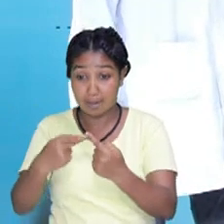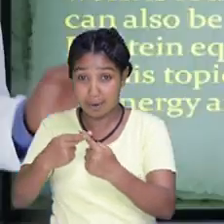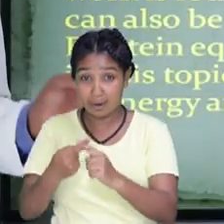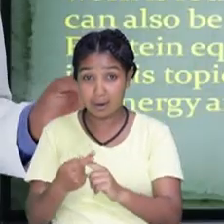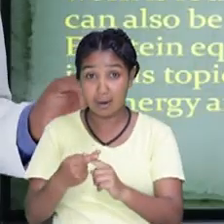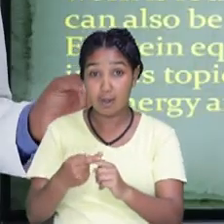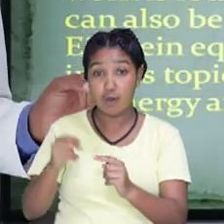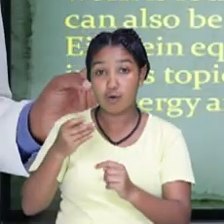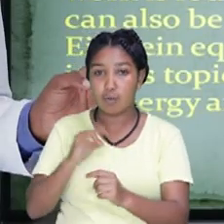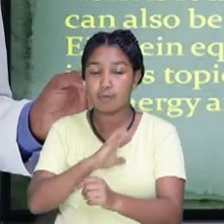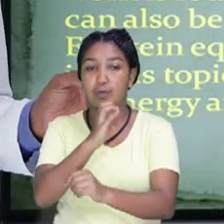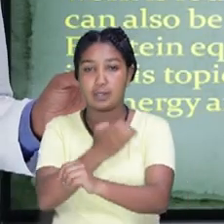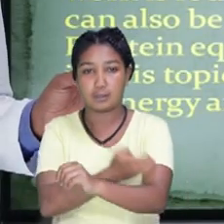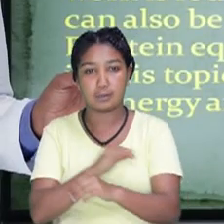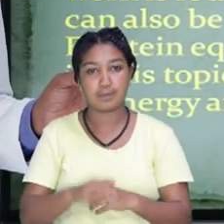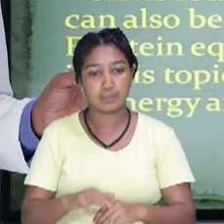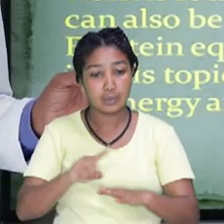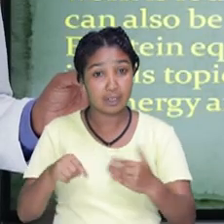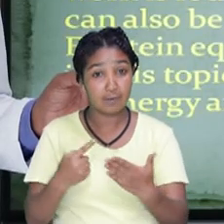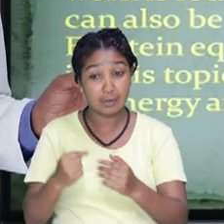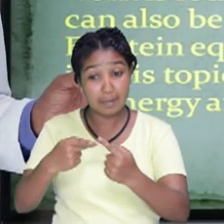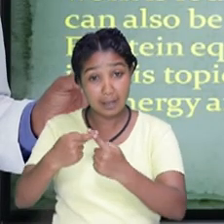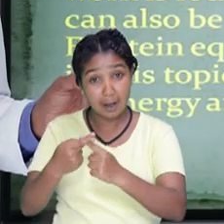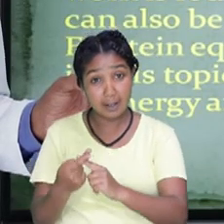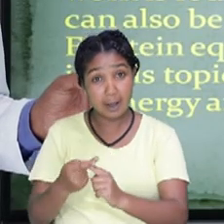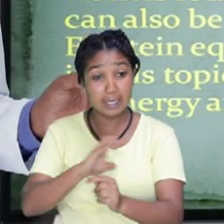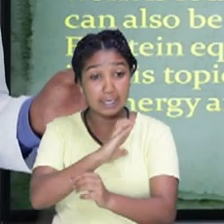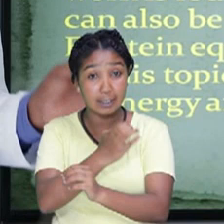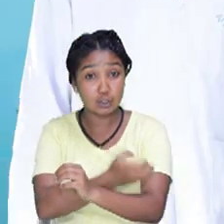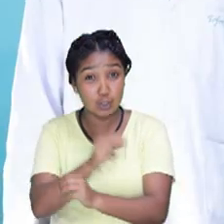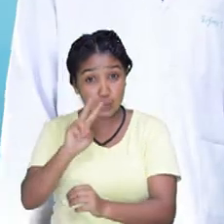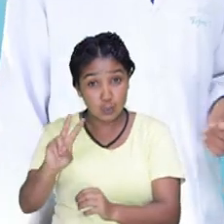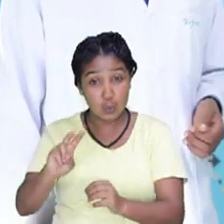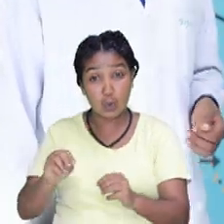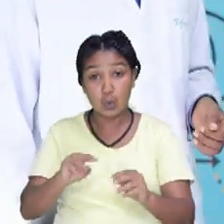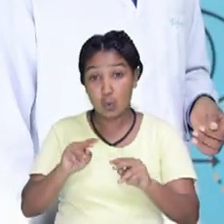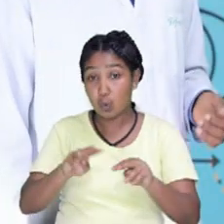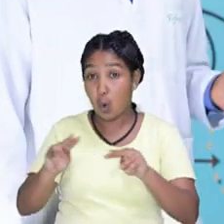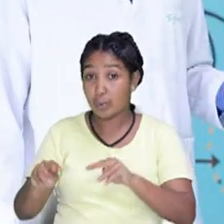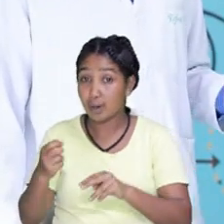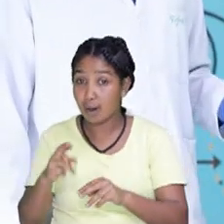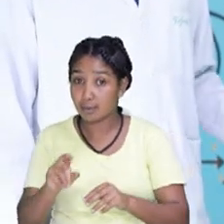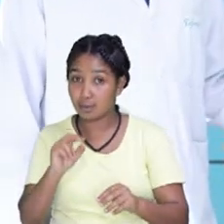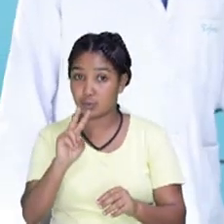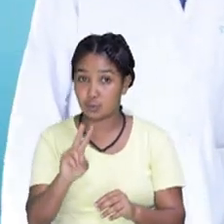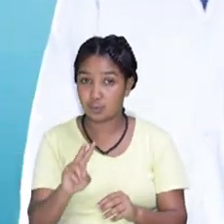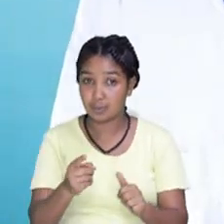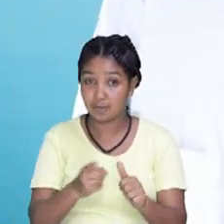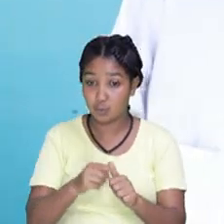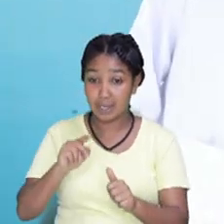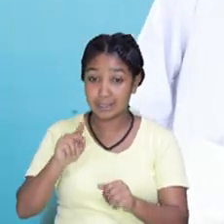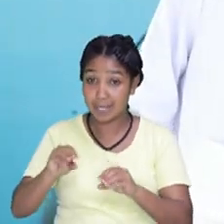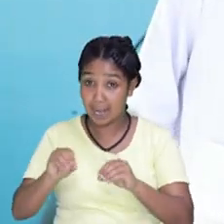mechanical form of energies. Therefore, the mechanical form of energy, the two common mechanical form of energies are